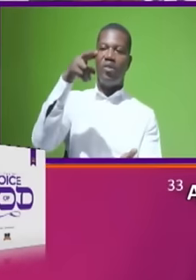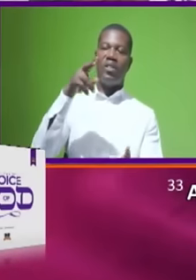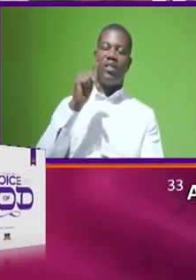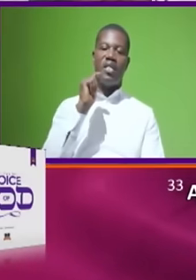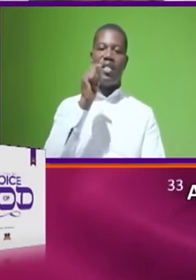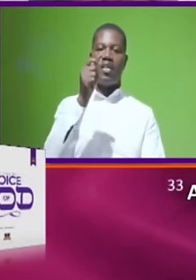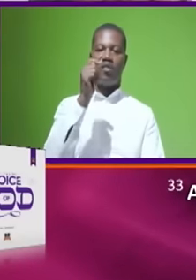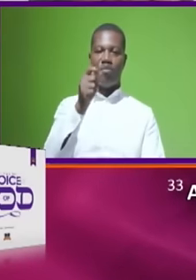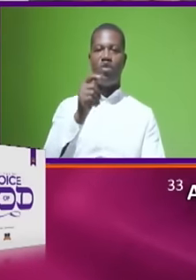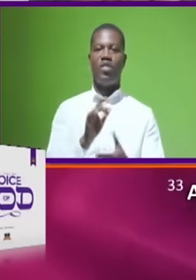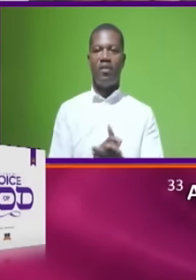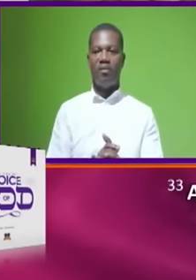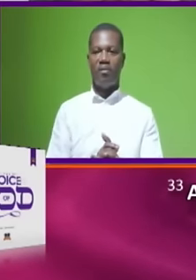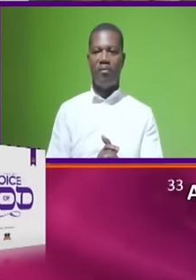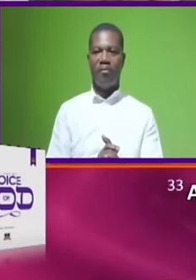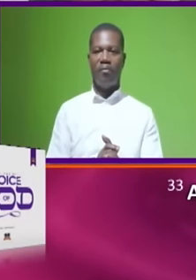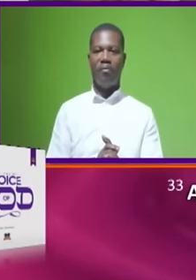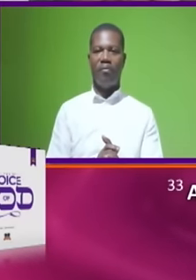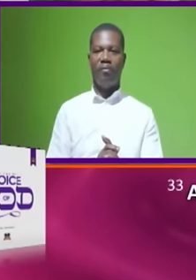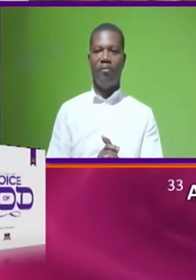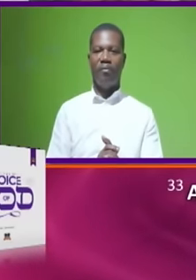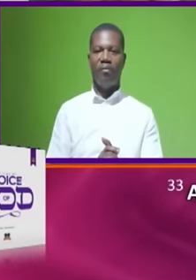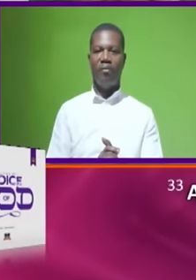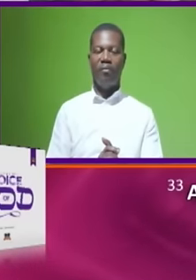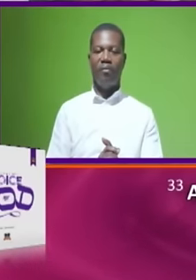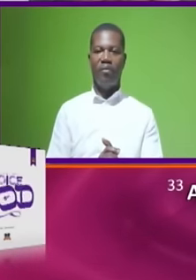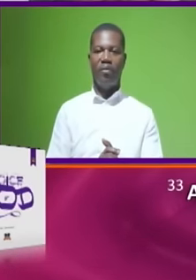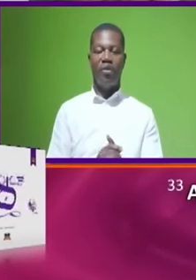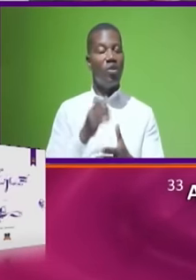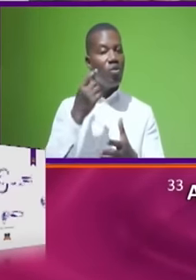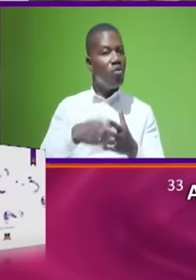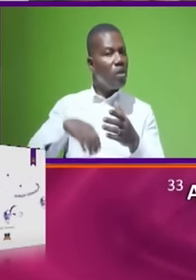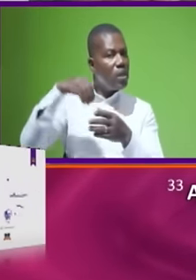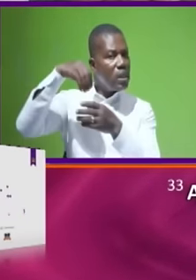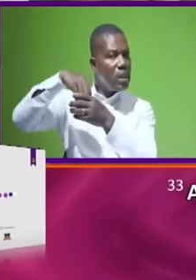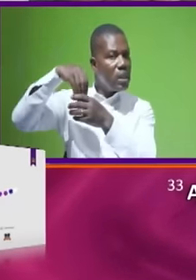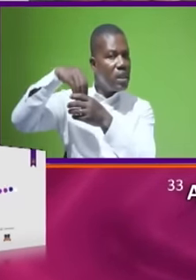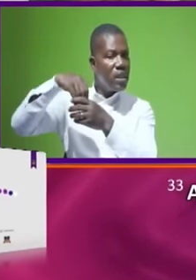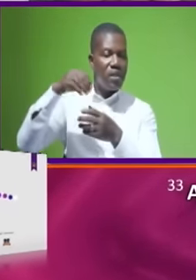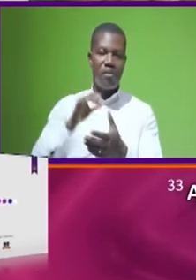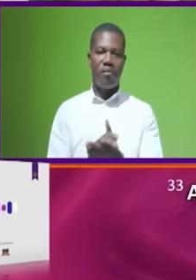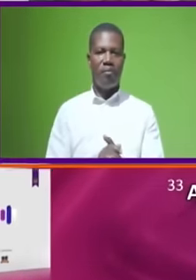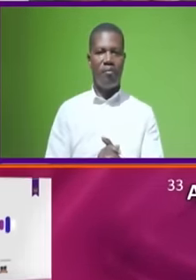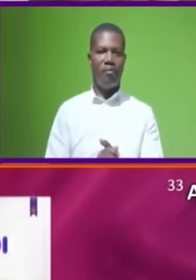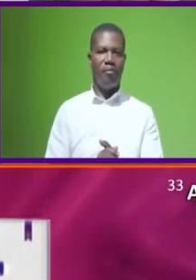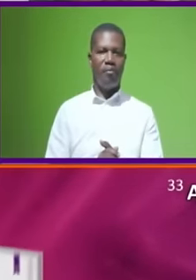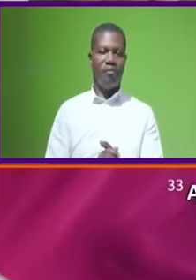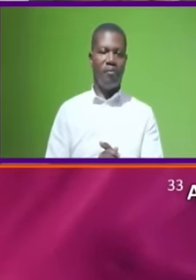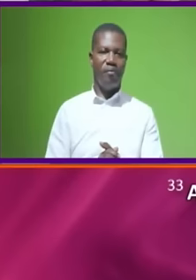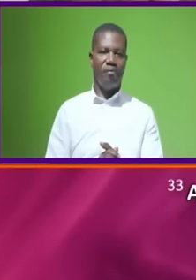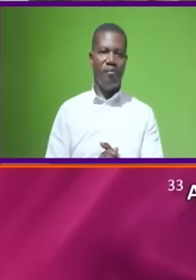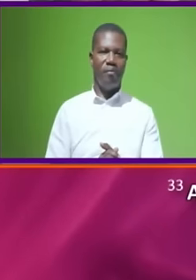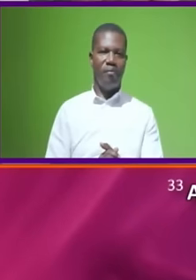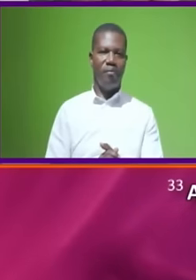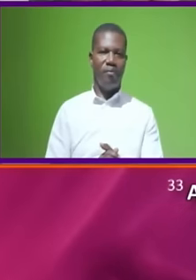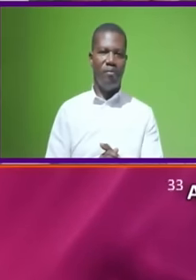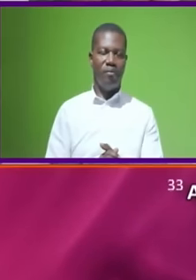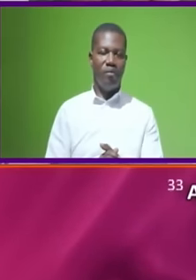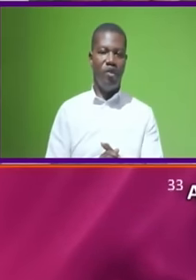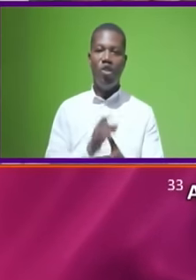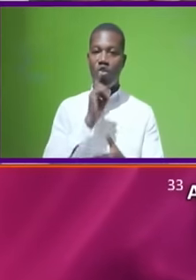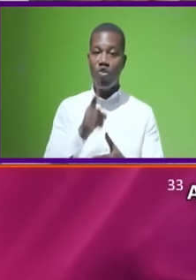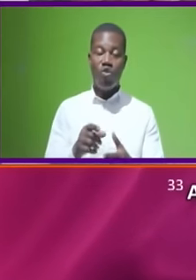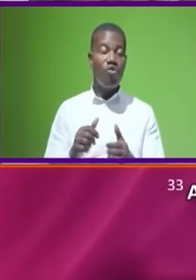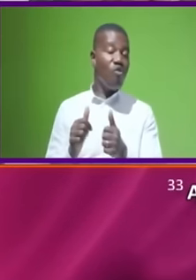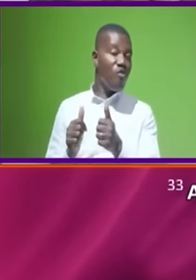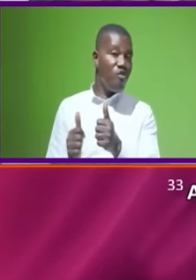ho adanseɛ. Na ɛgye na wɔm. What is hidden in here? It is asomafoɔ